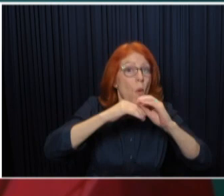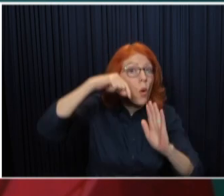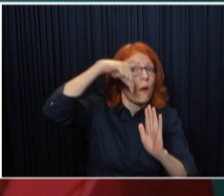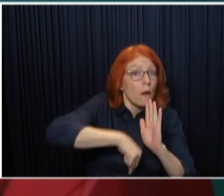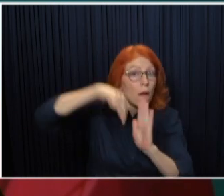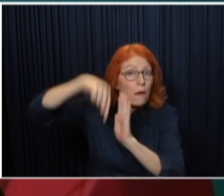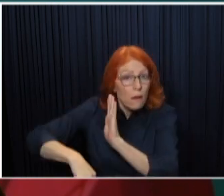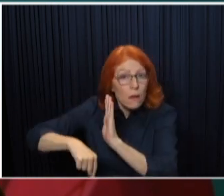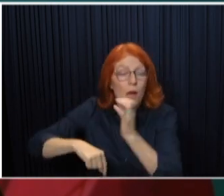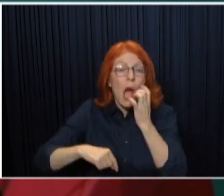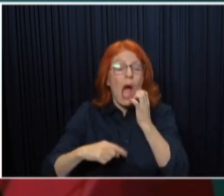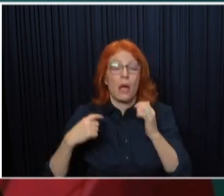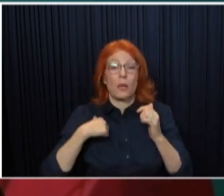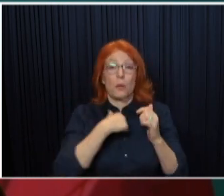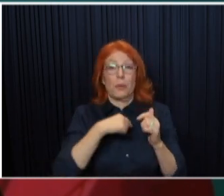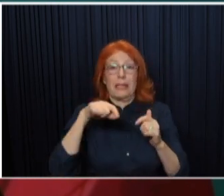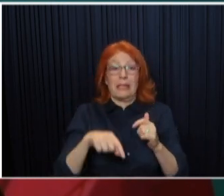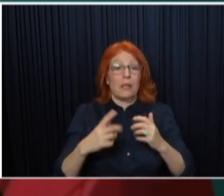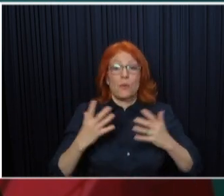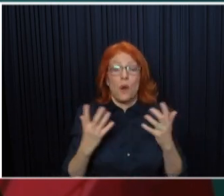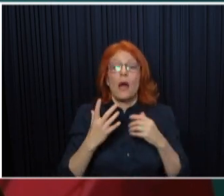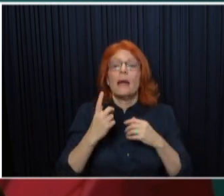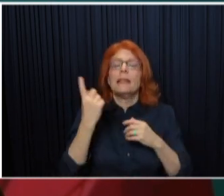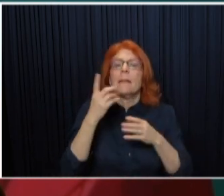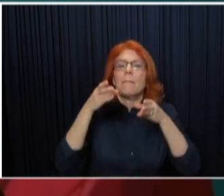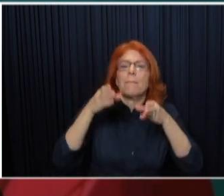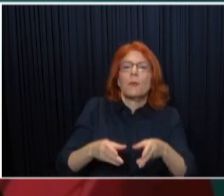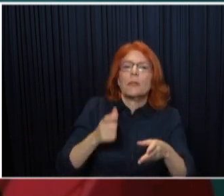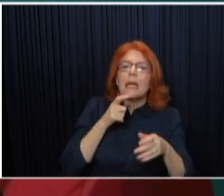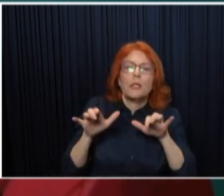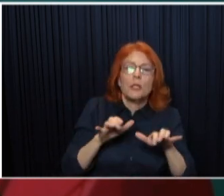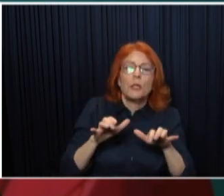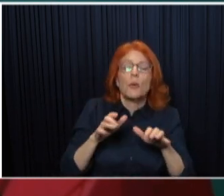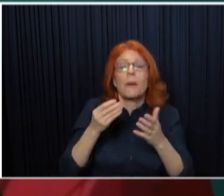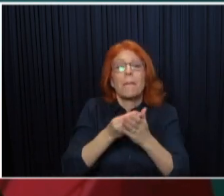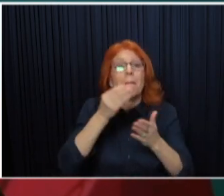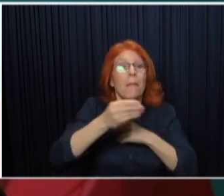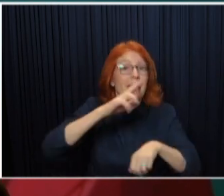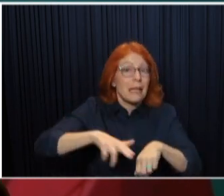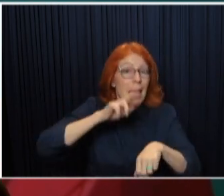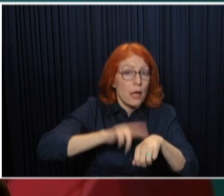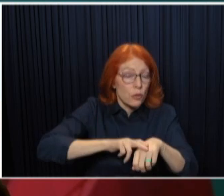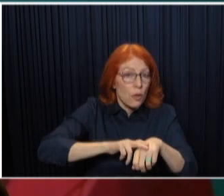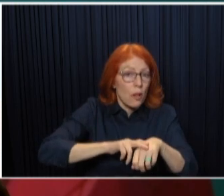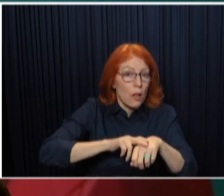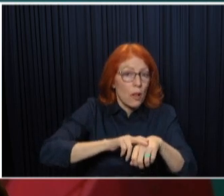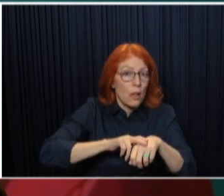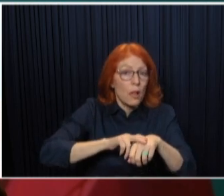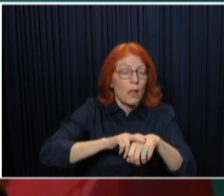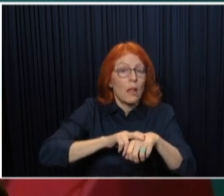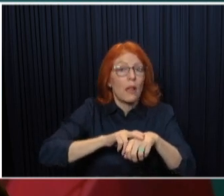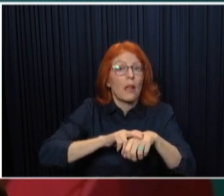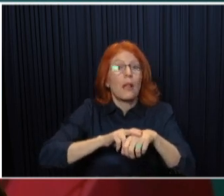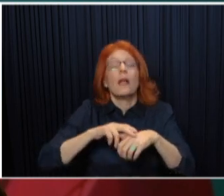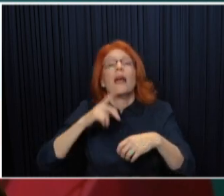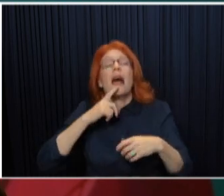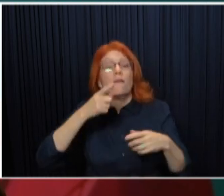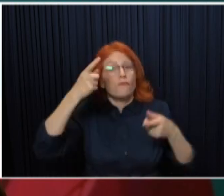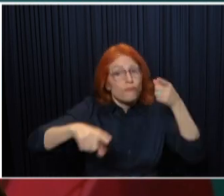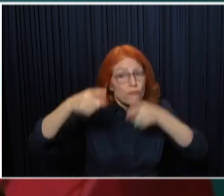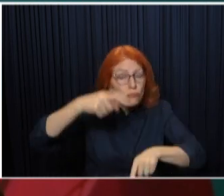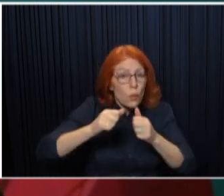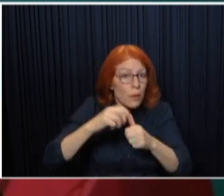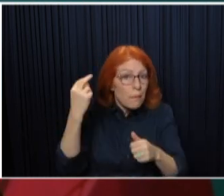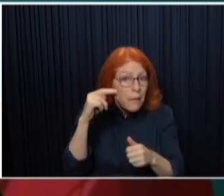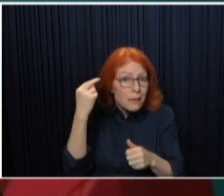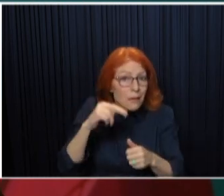we need is someone who can do binational treaties and agreements with Mexico